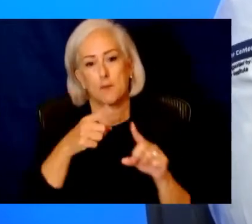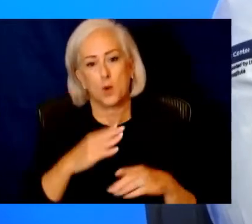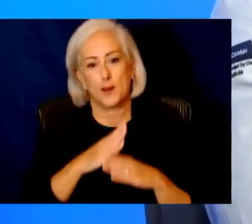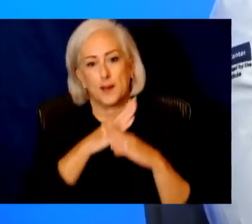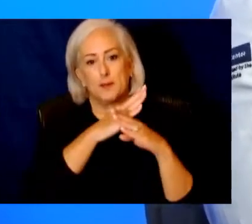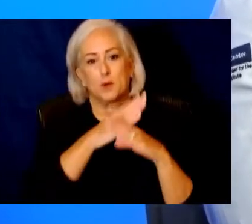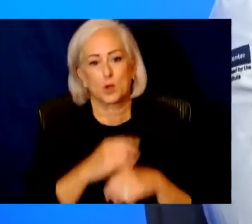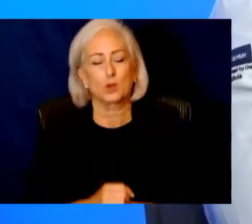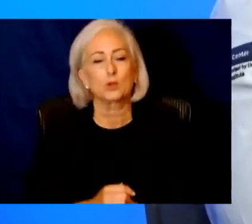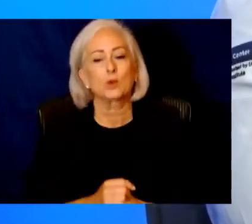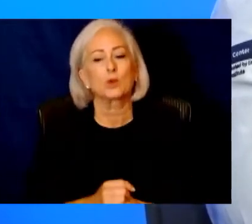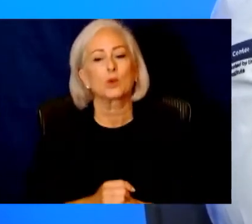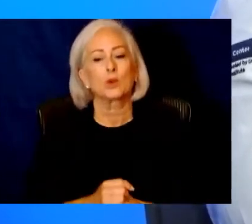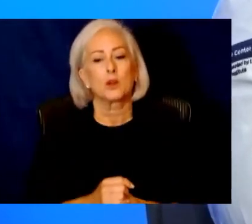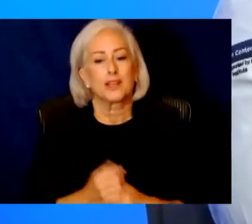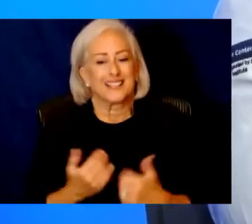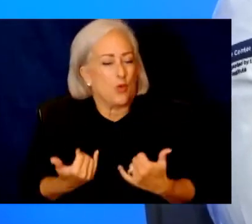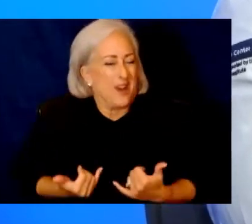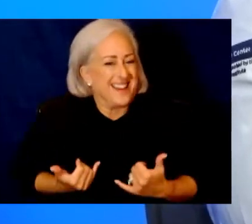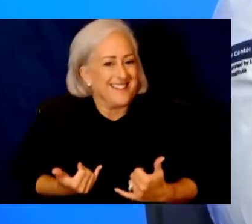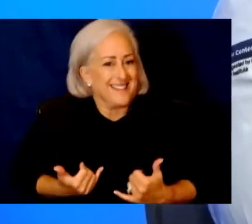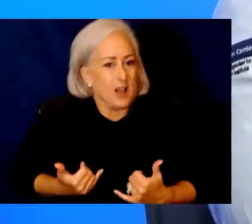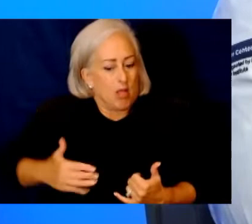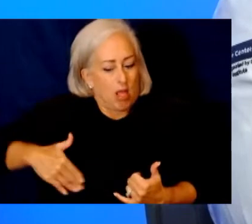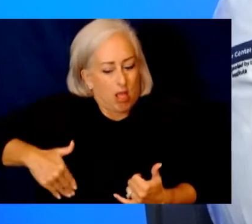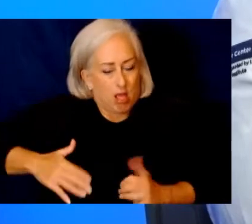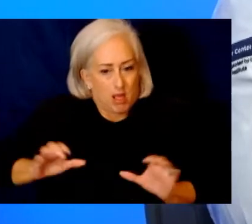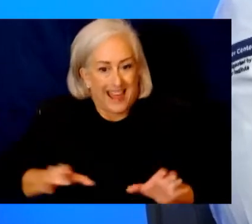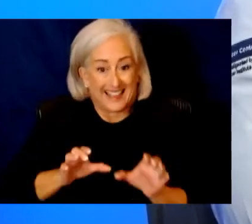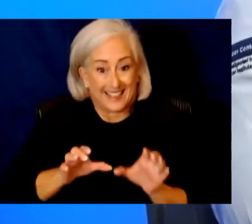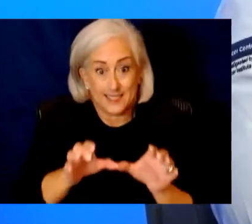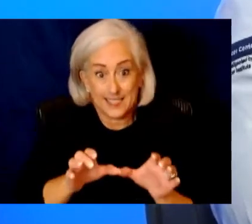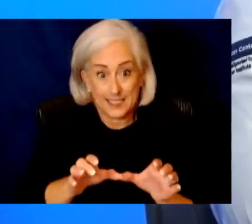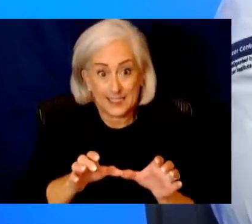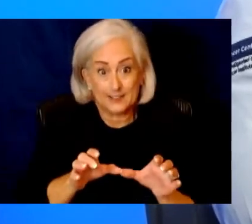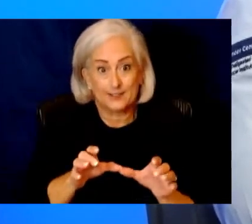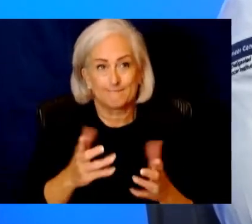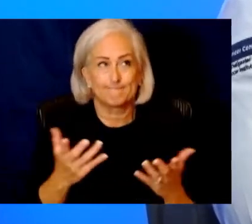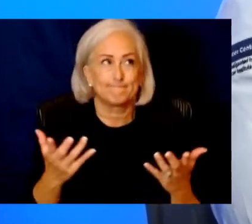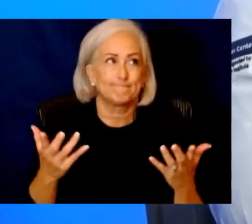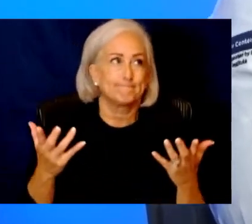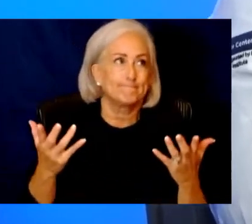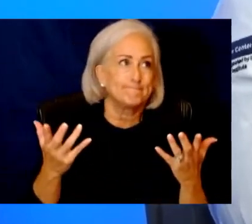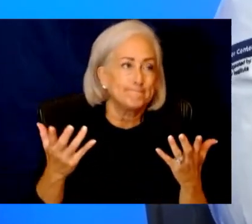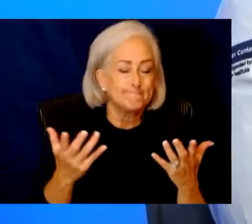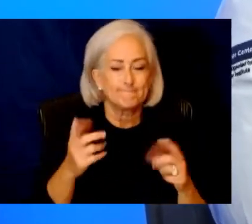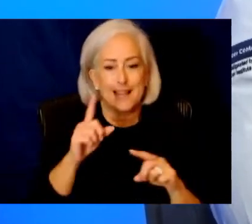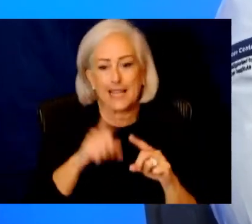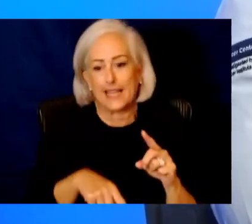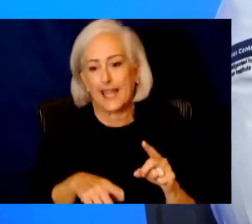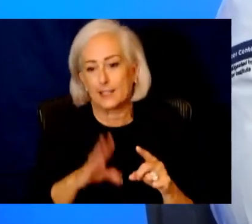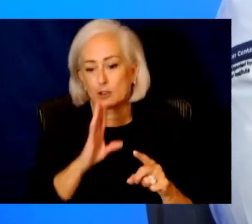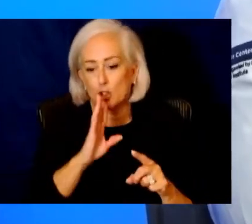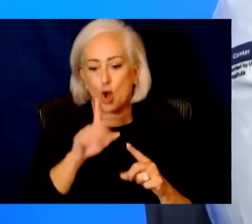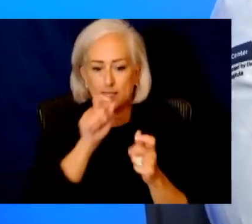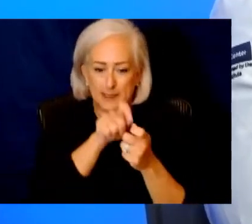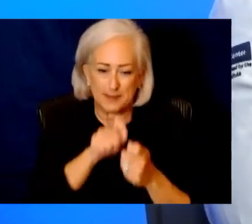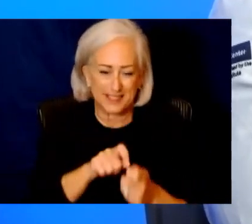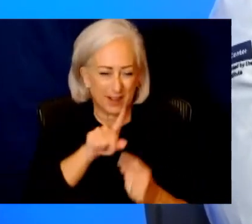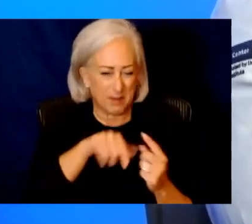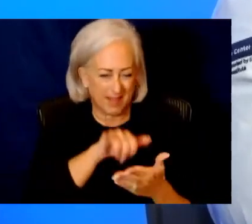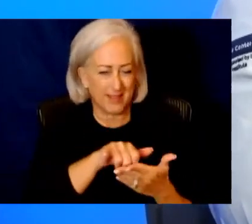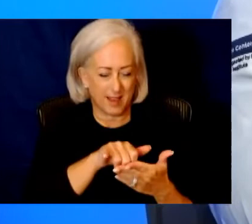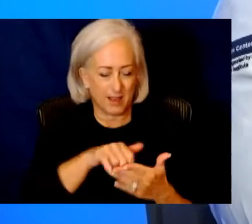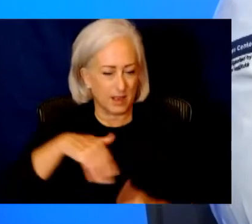But it's currently not active at this point, and I can't really talk about the specifics. But this is an area